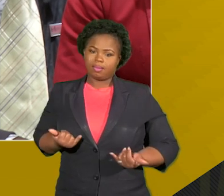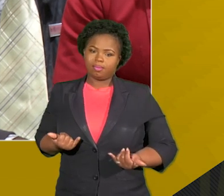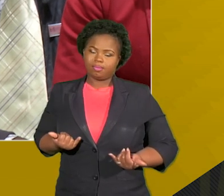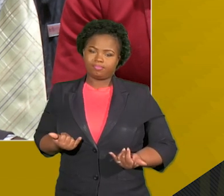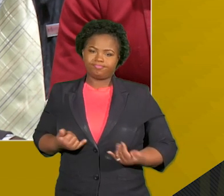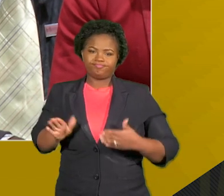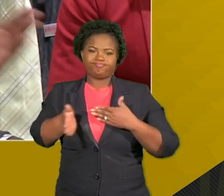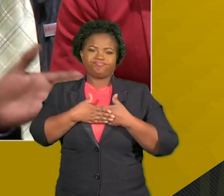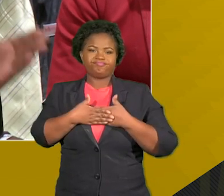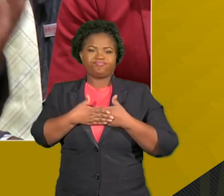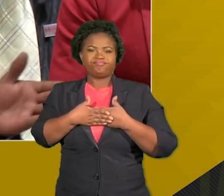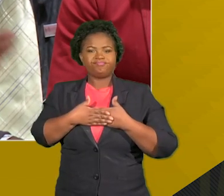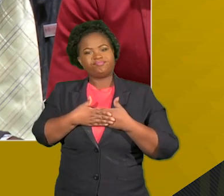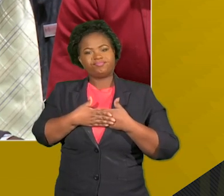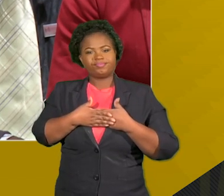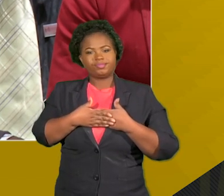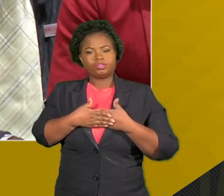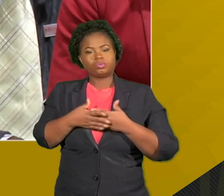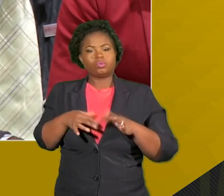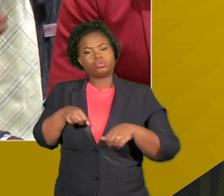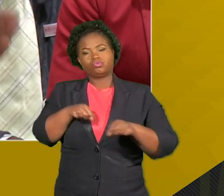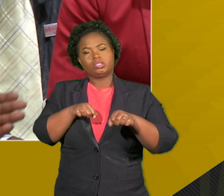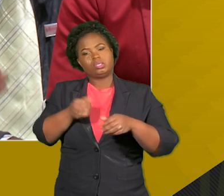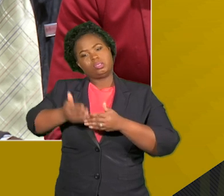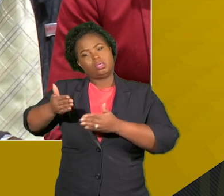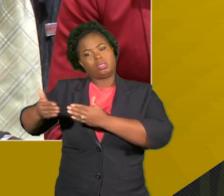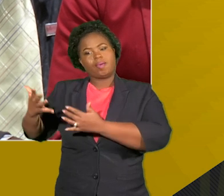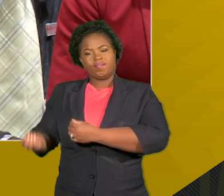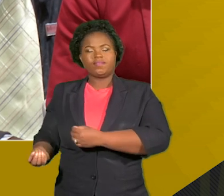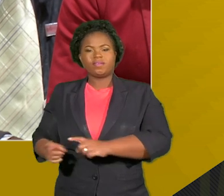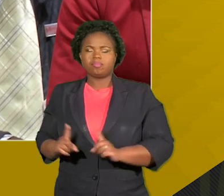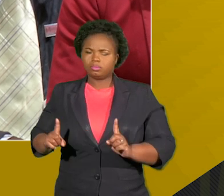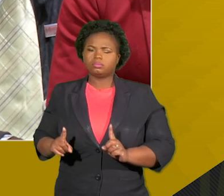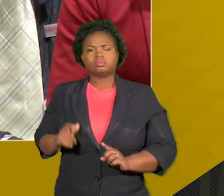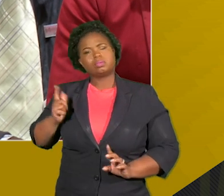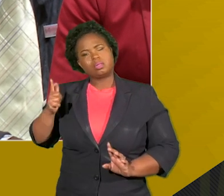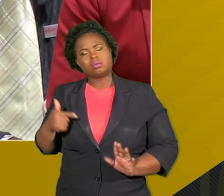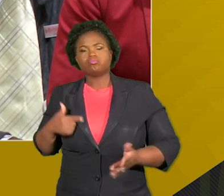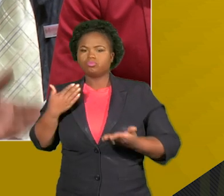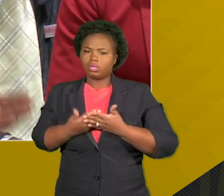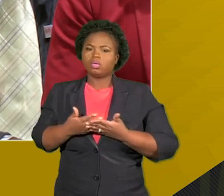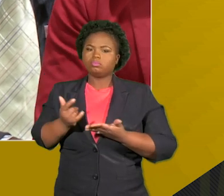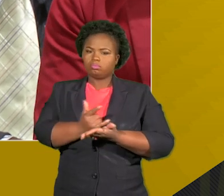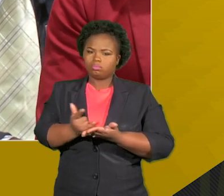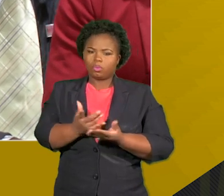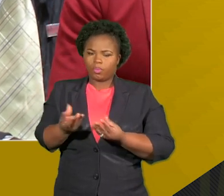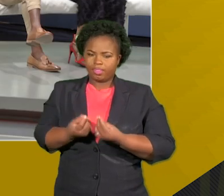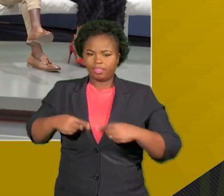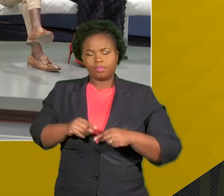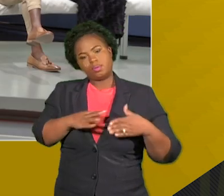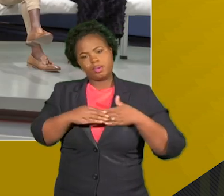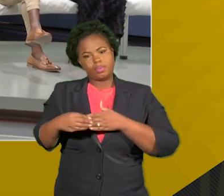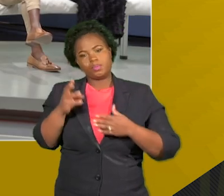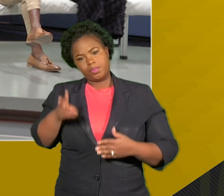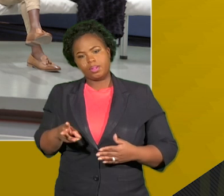it's been closed. So we do it per strategy. Yeah. But take time, talk to us, yeah, and then we will be able to guide you